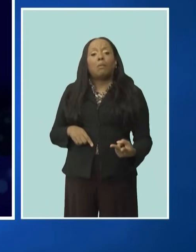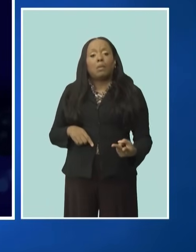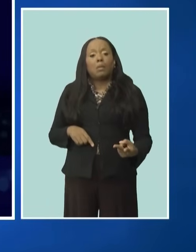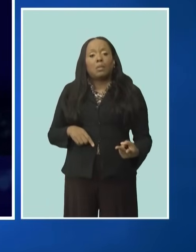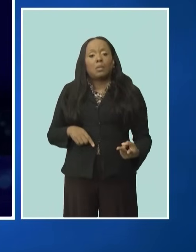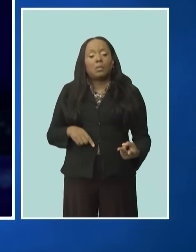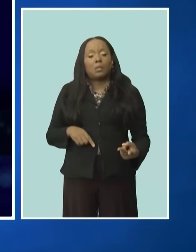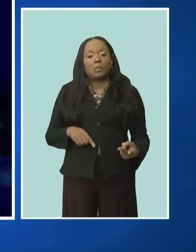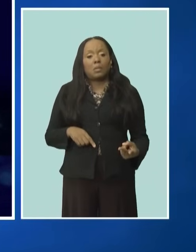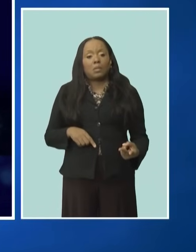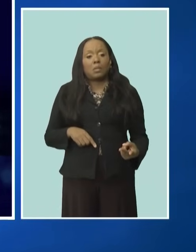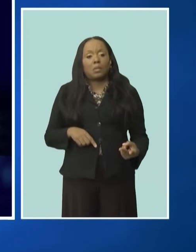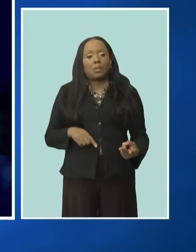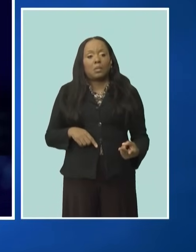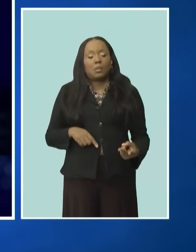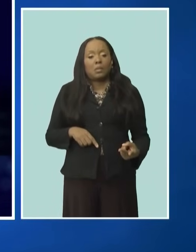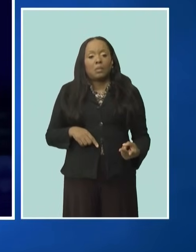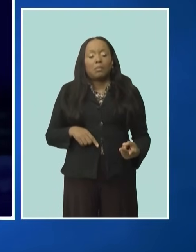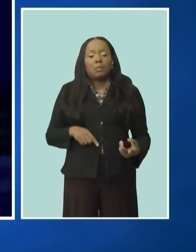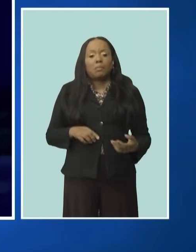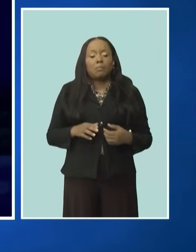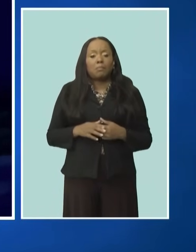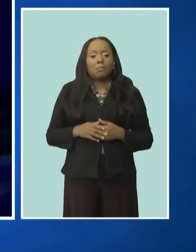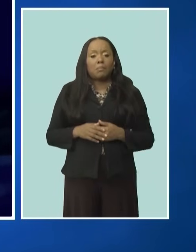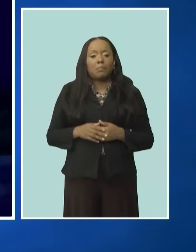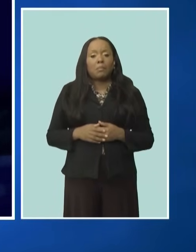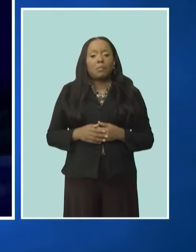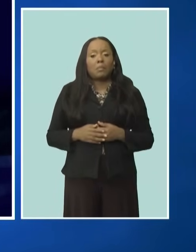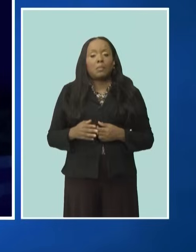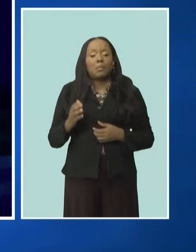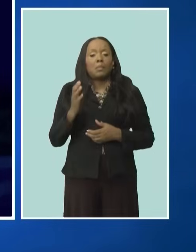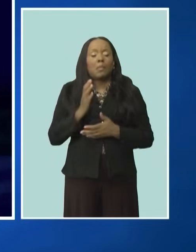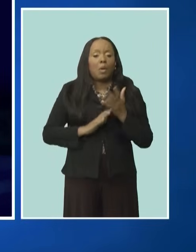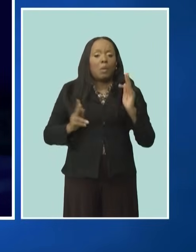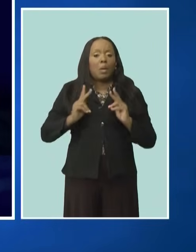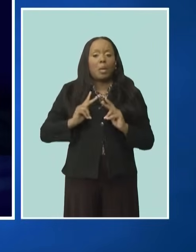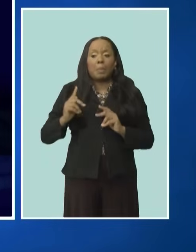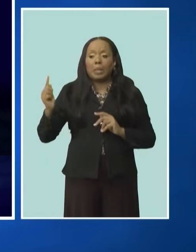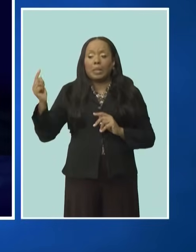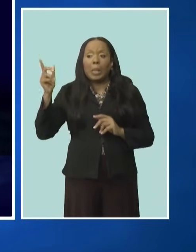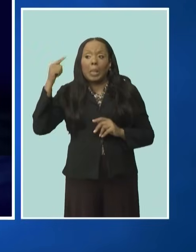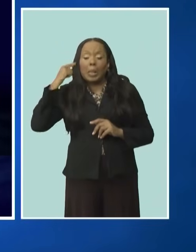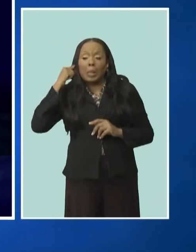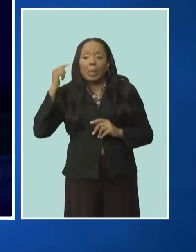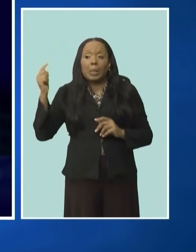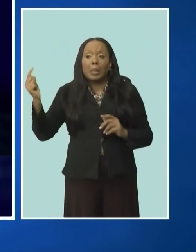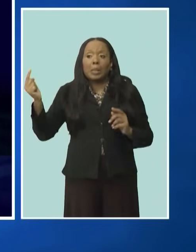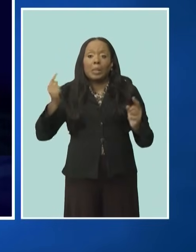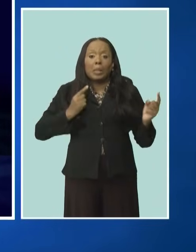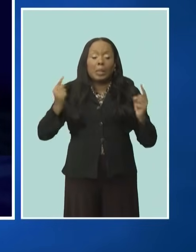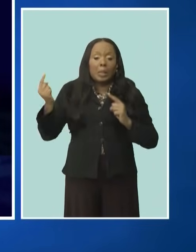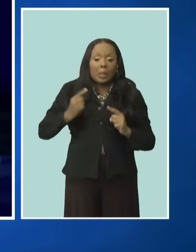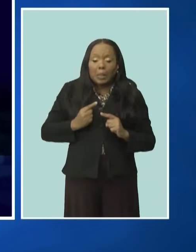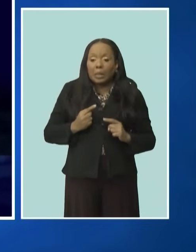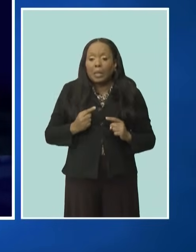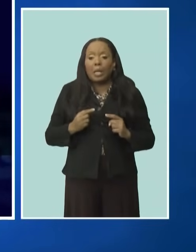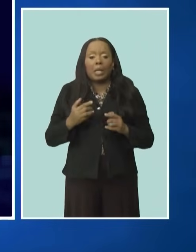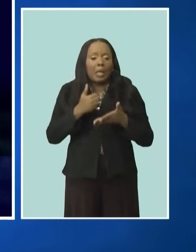residents came and consoled him to the point where he was just not there alone.